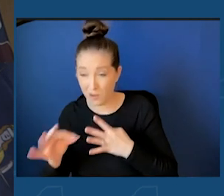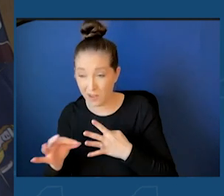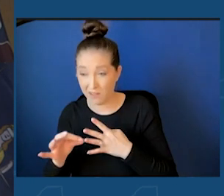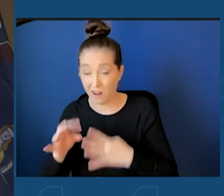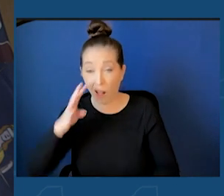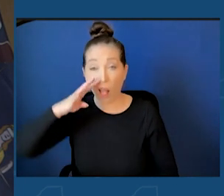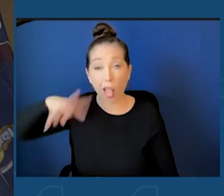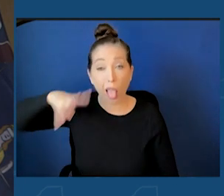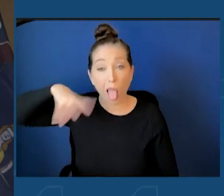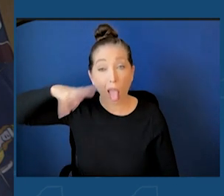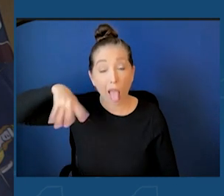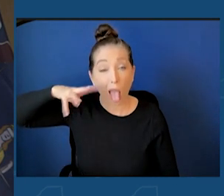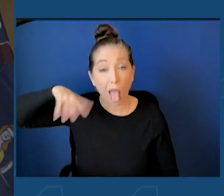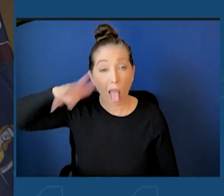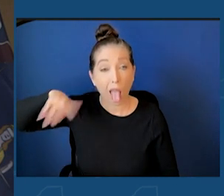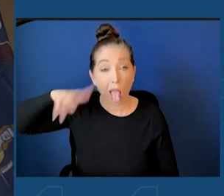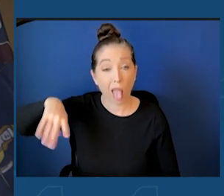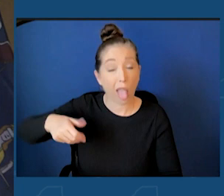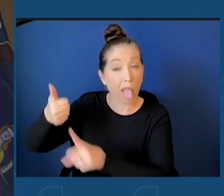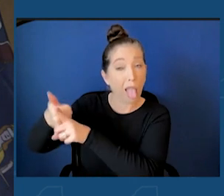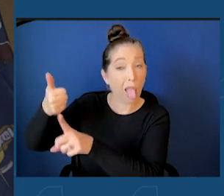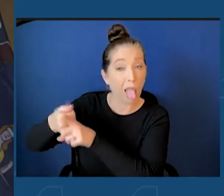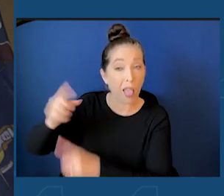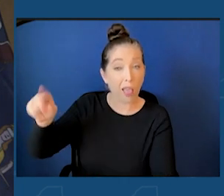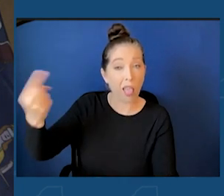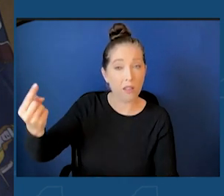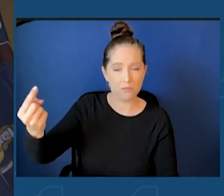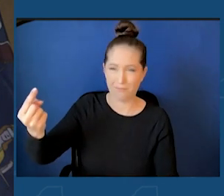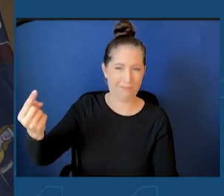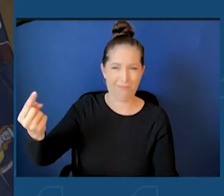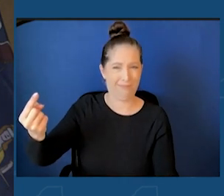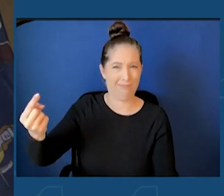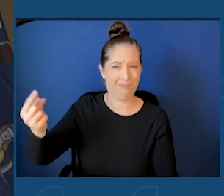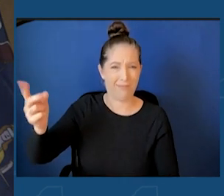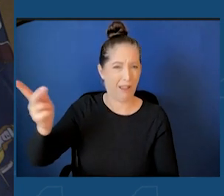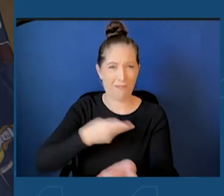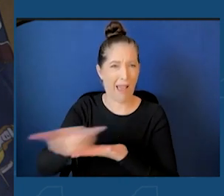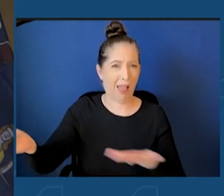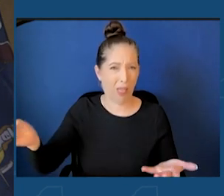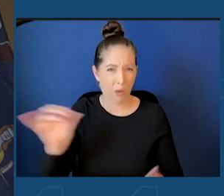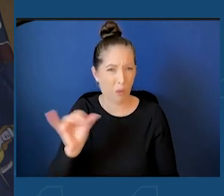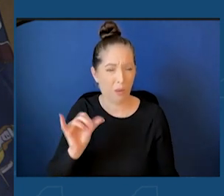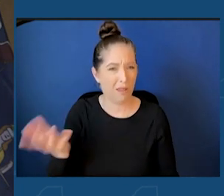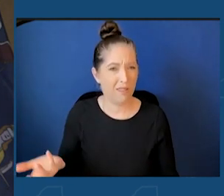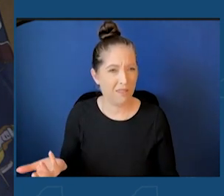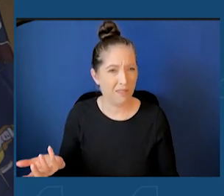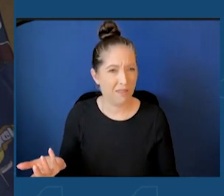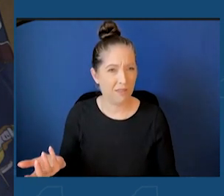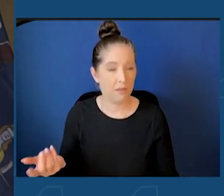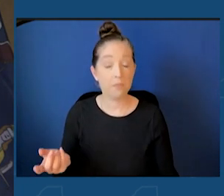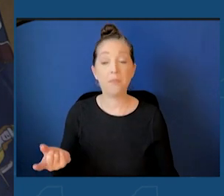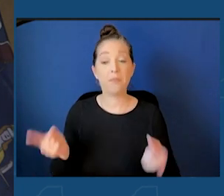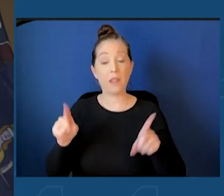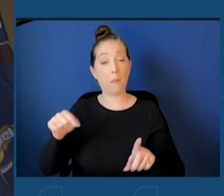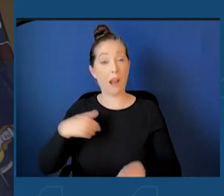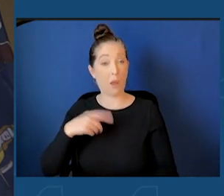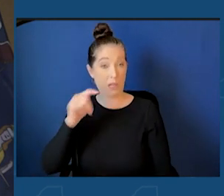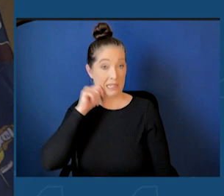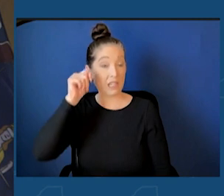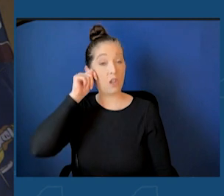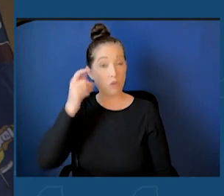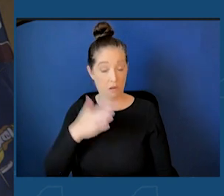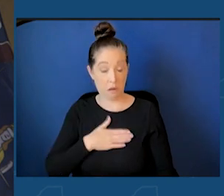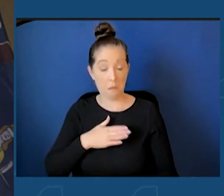saying you're on your own was an epic failure as well. When I was a teenager, my parents were very much involved